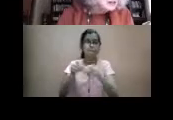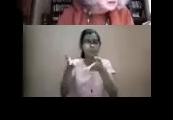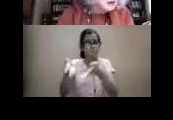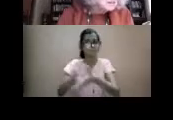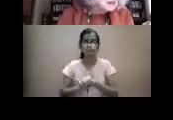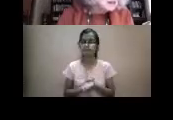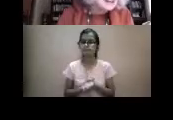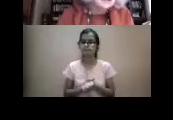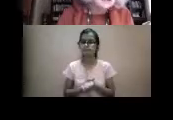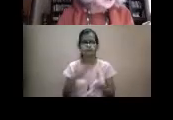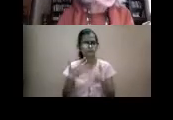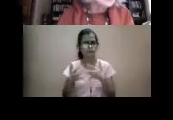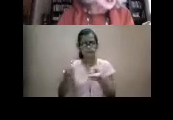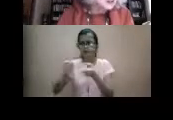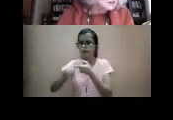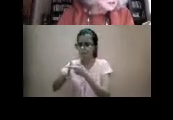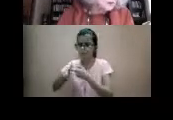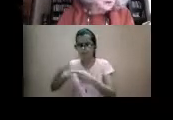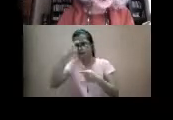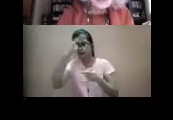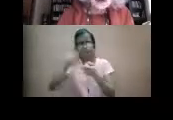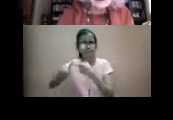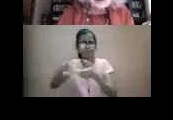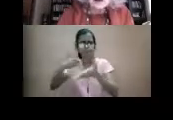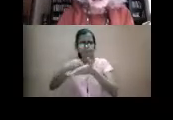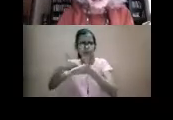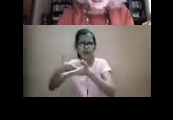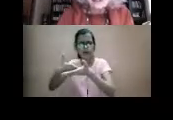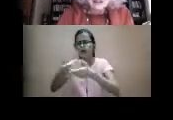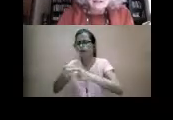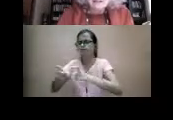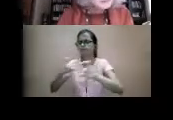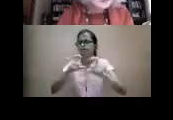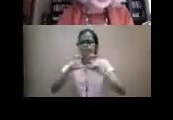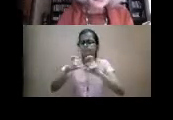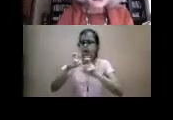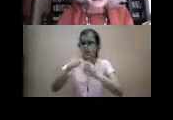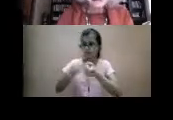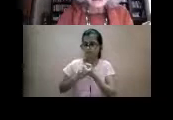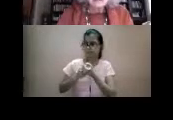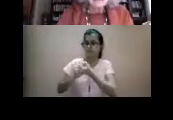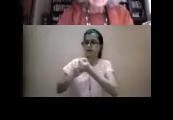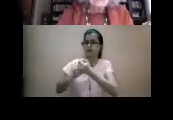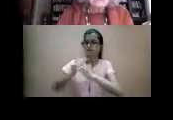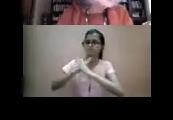enriching primarily to the cared for without effacing